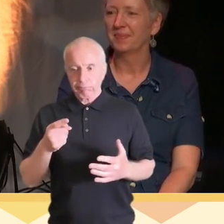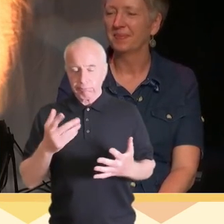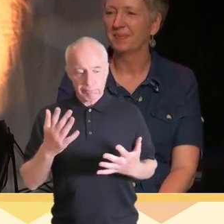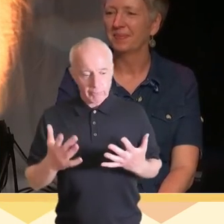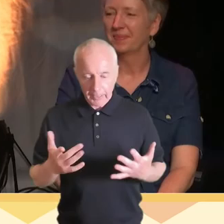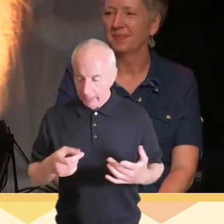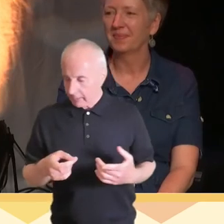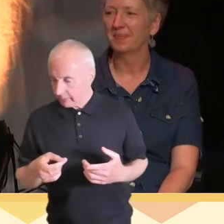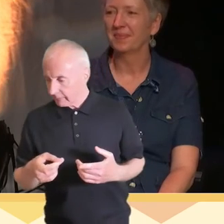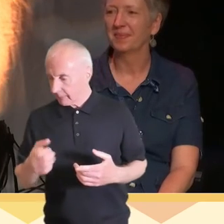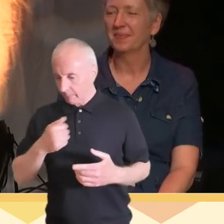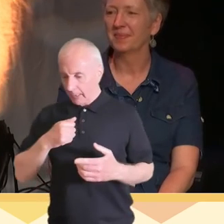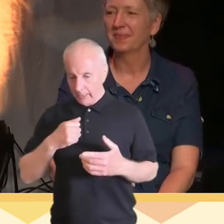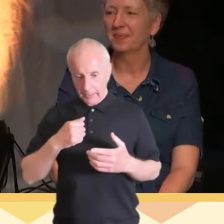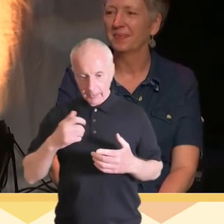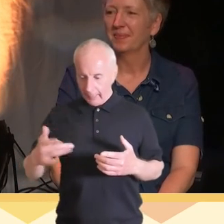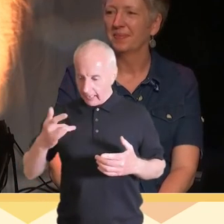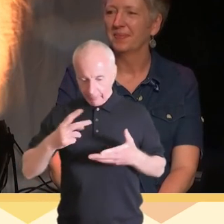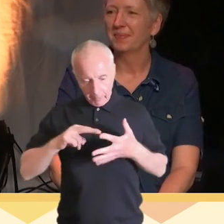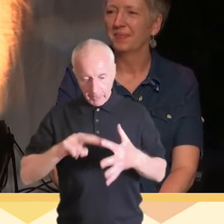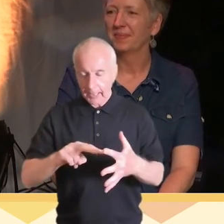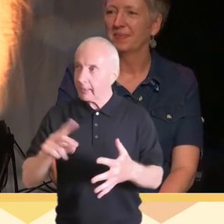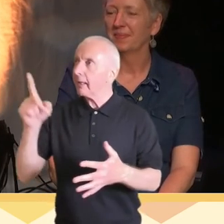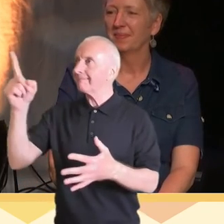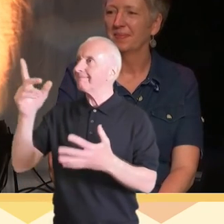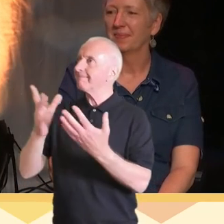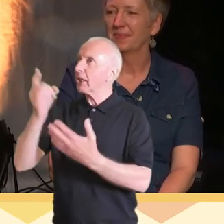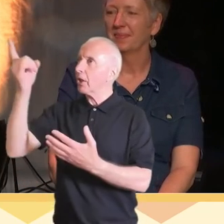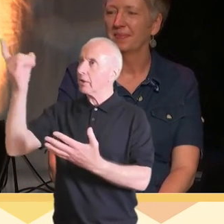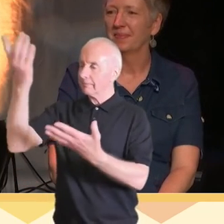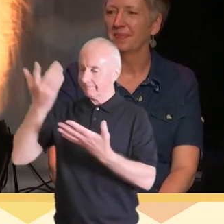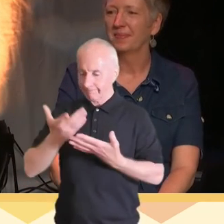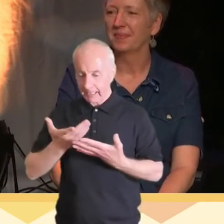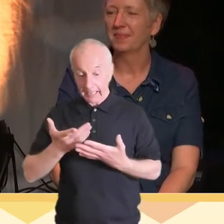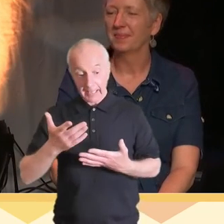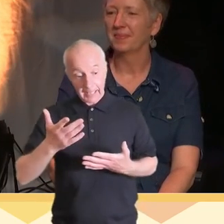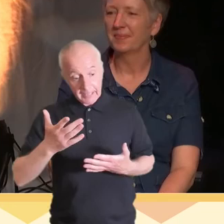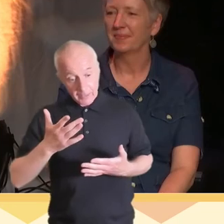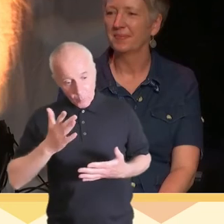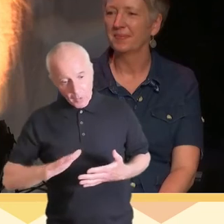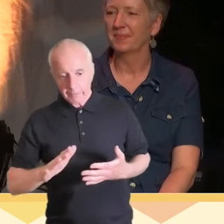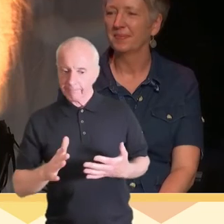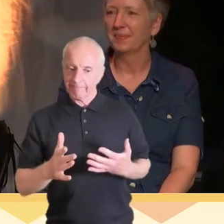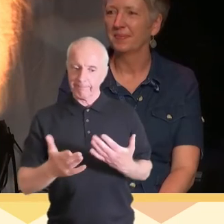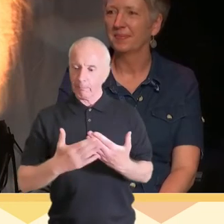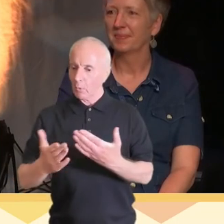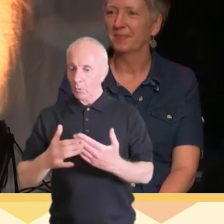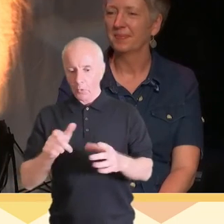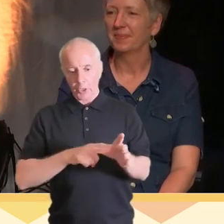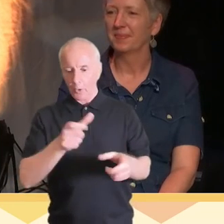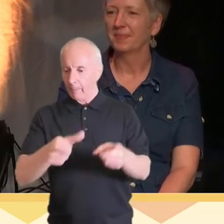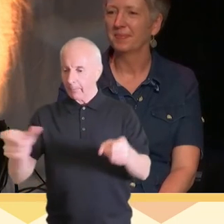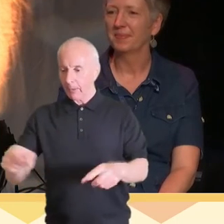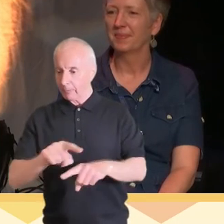of God's plans for my life. And really, I would love to see other people having the same opportunity. So I'm currently connecting